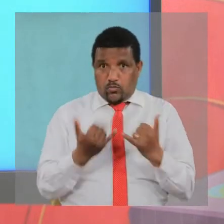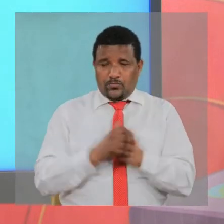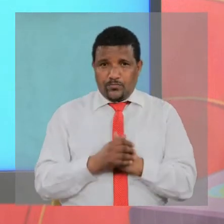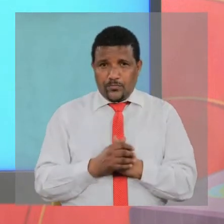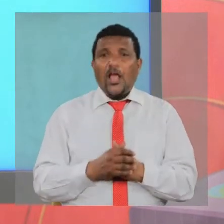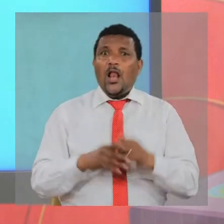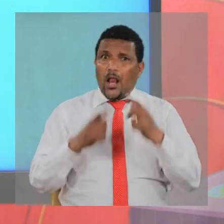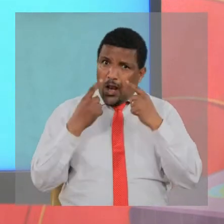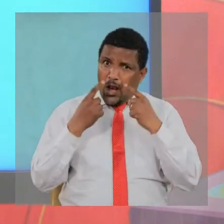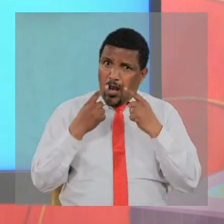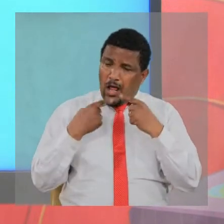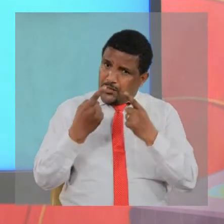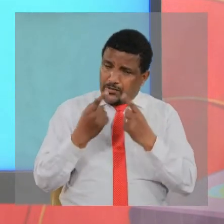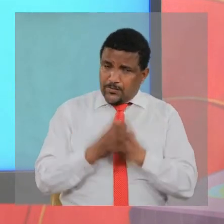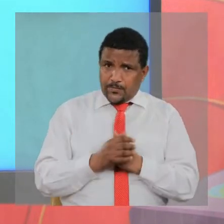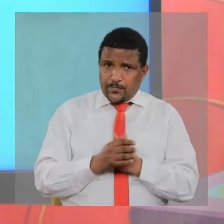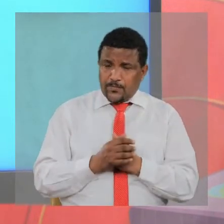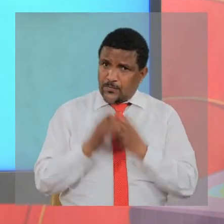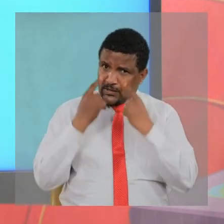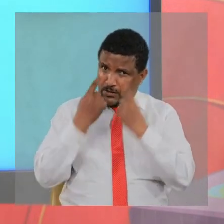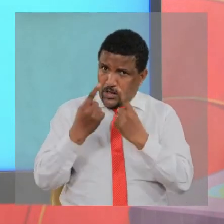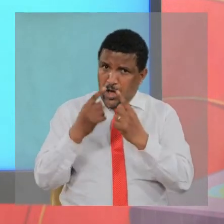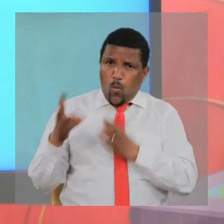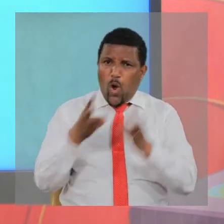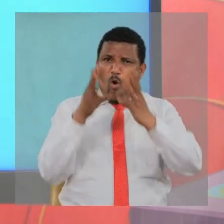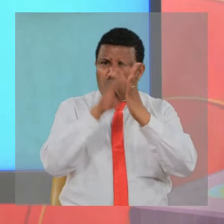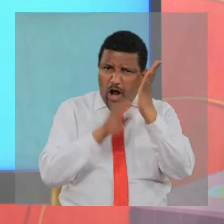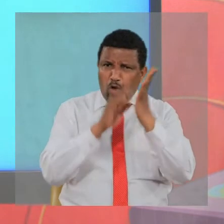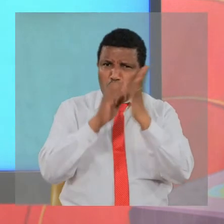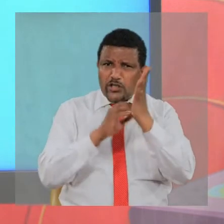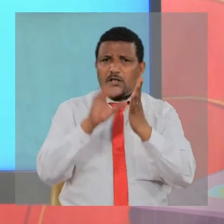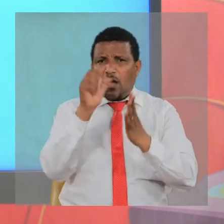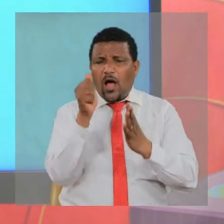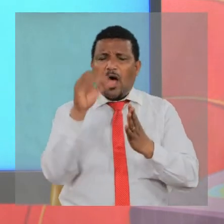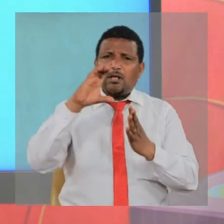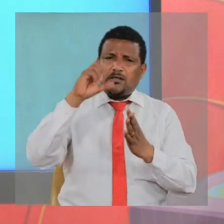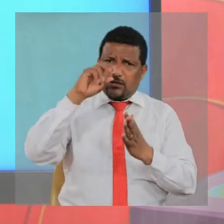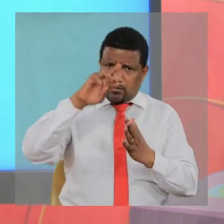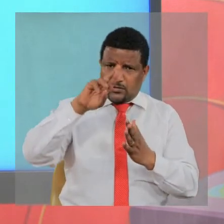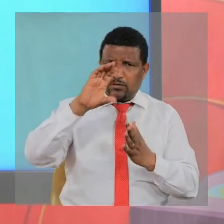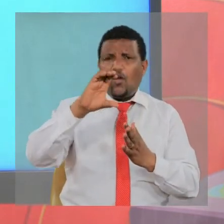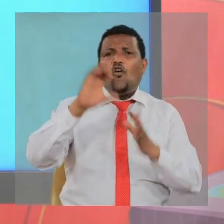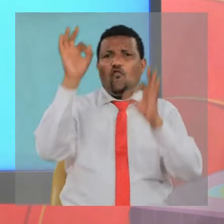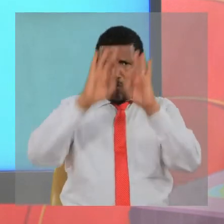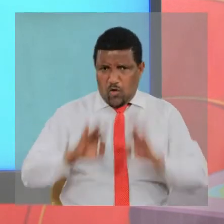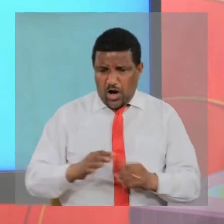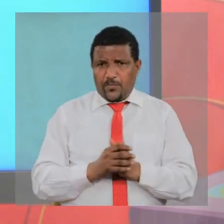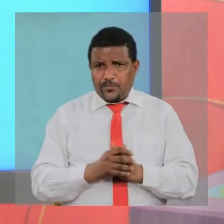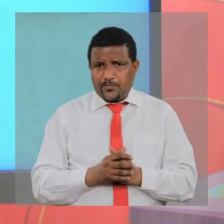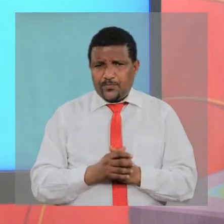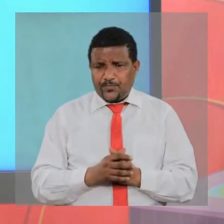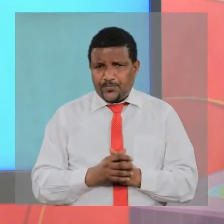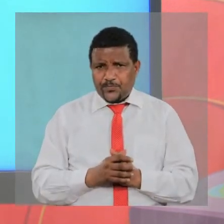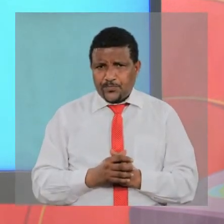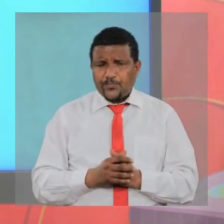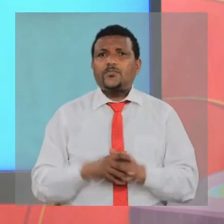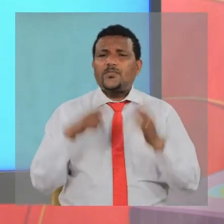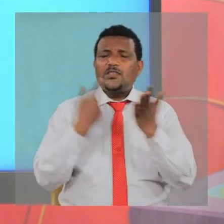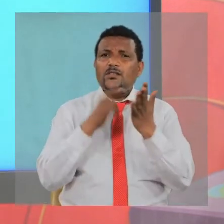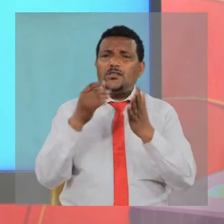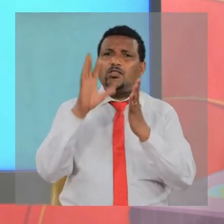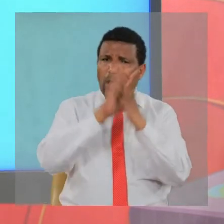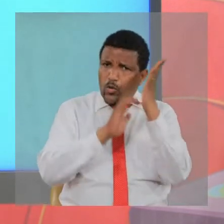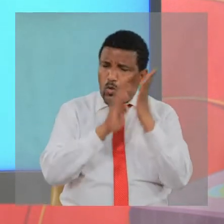Now let's see the way of calculating the arc using the arc formula. It